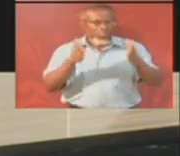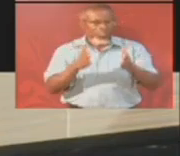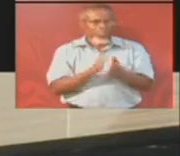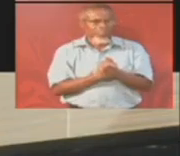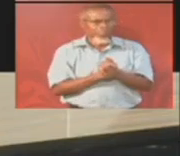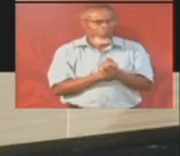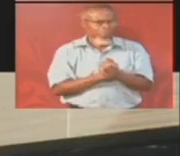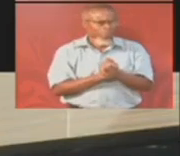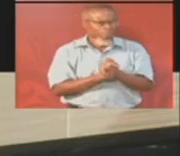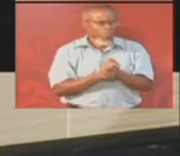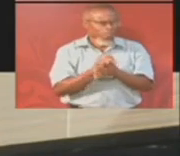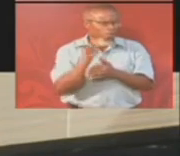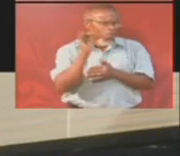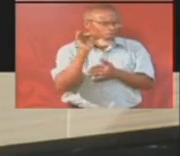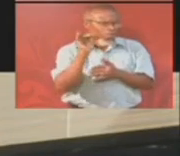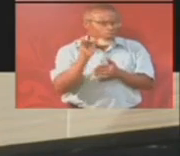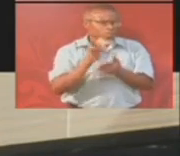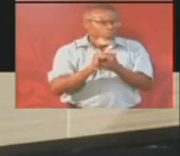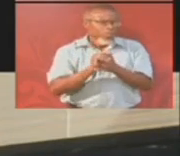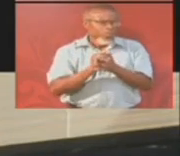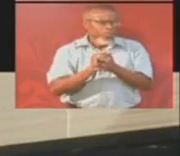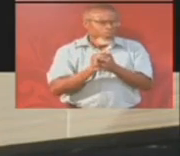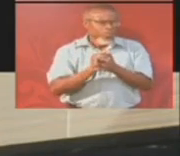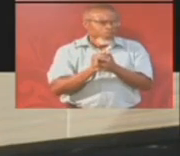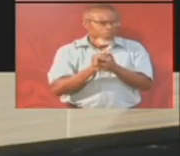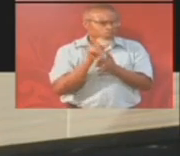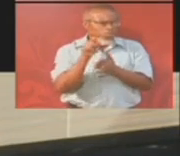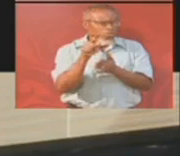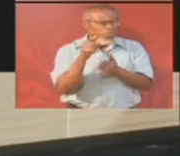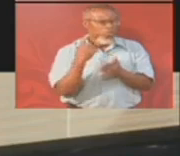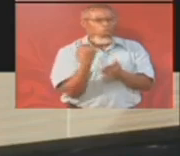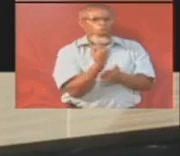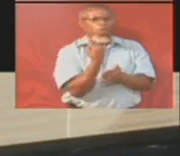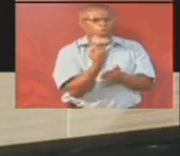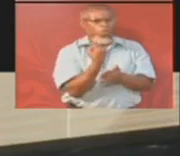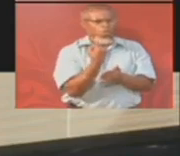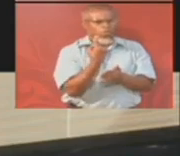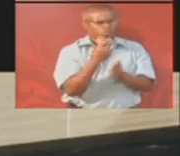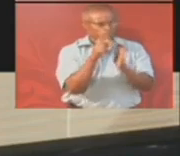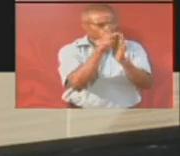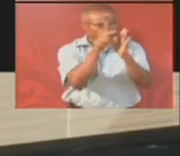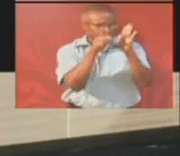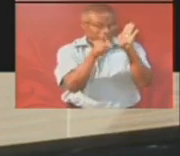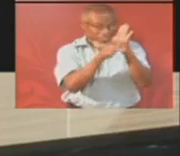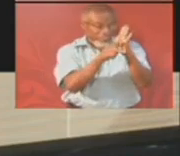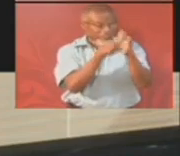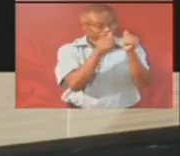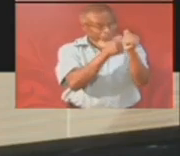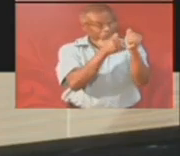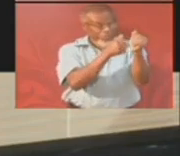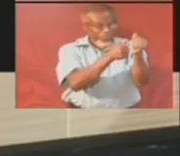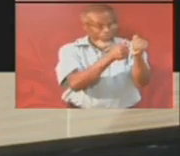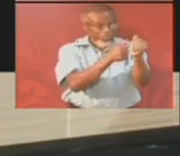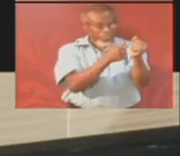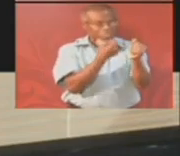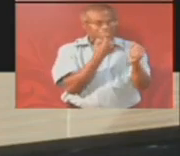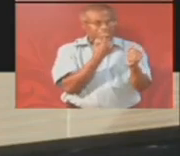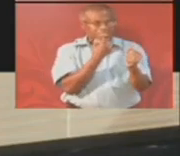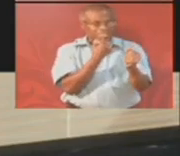Minister, in terms of you always, you know, from a policy viewpoint, and you have always, you know, made that point that you